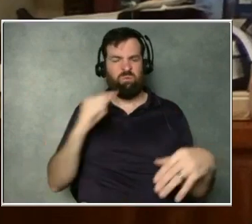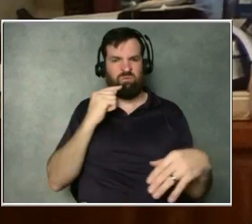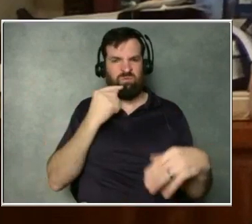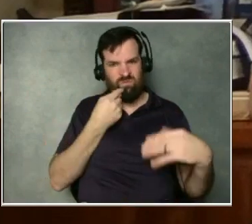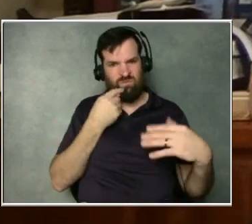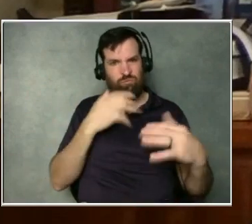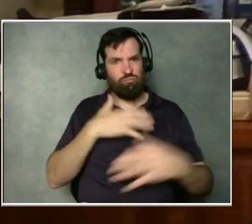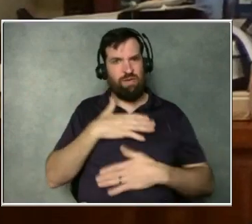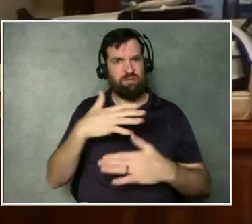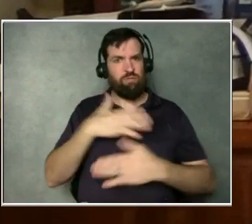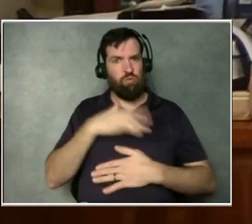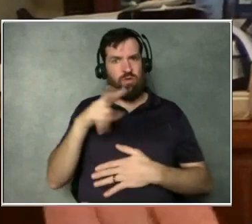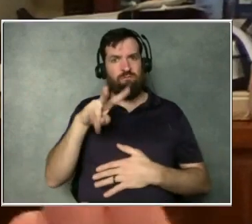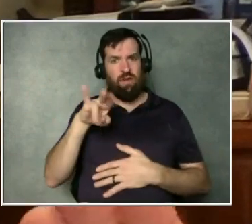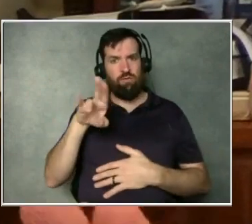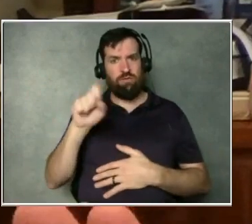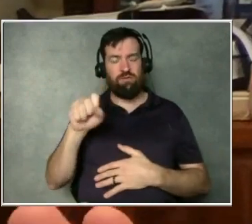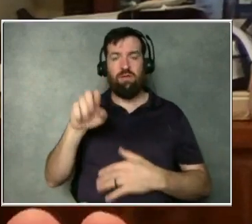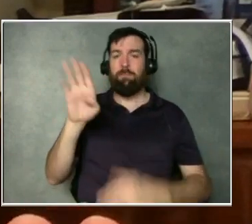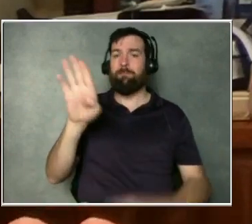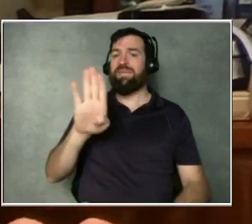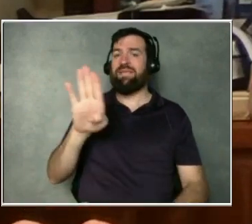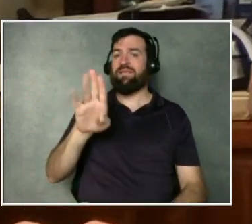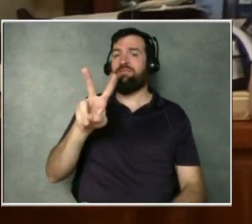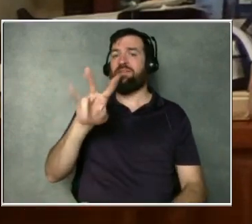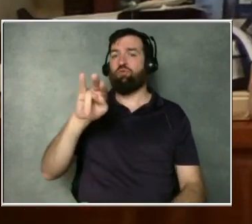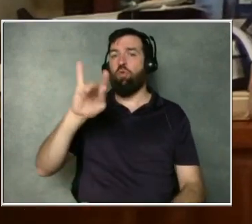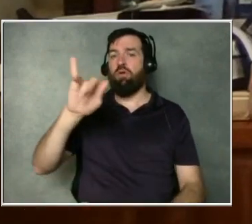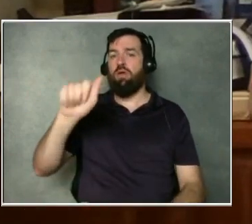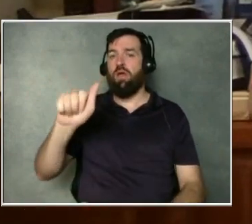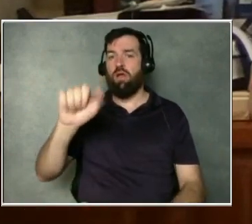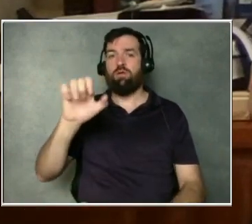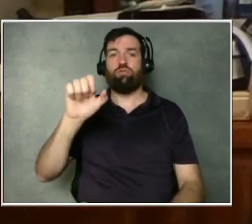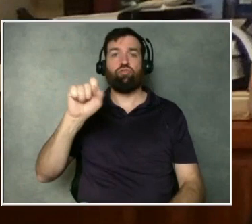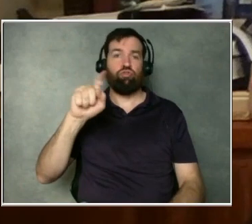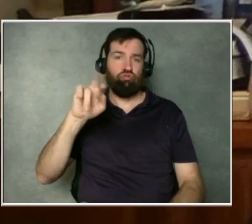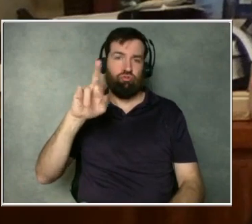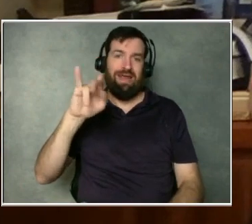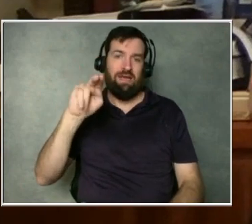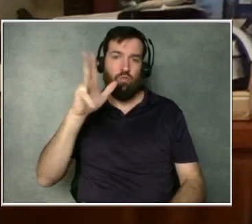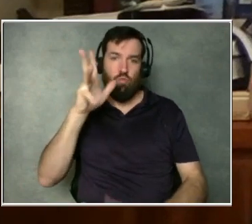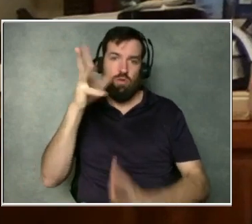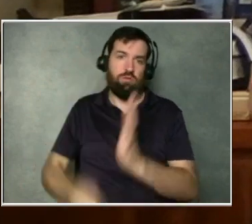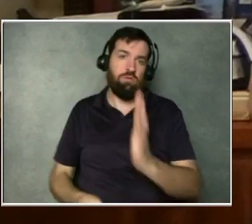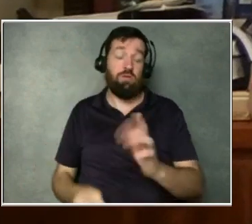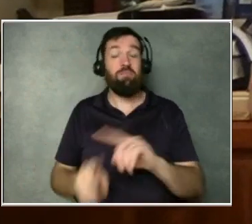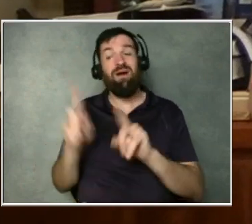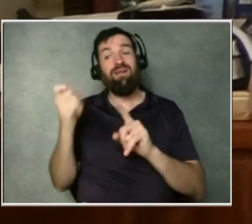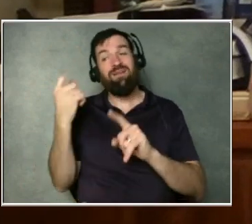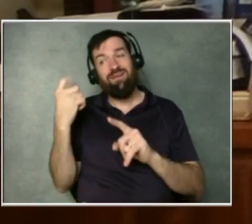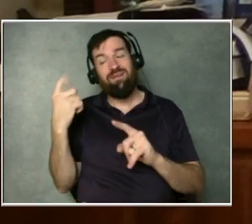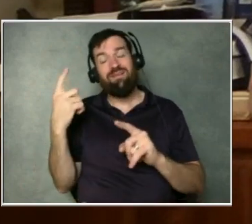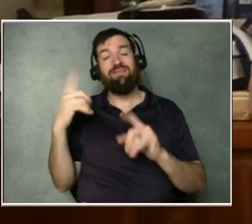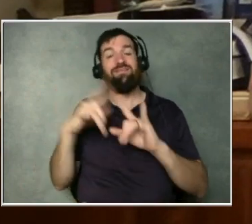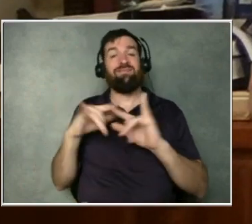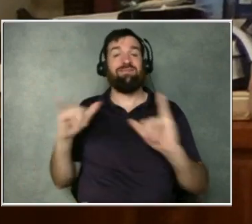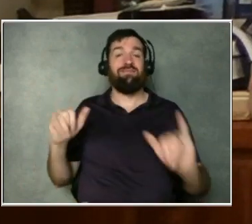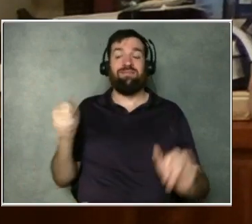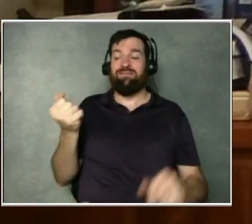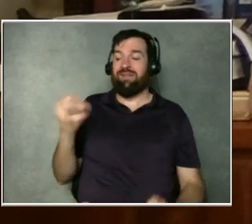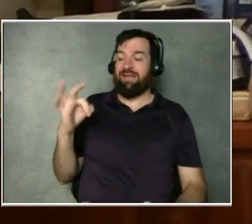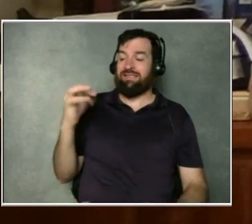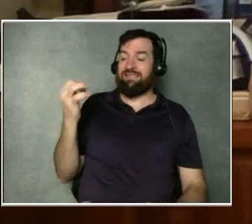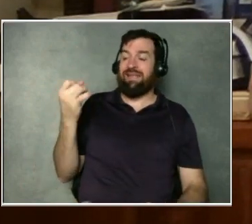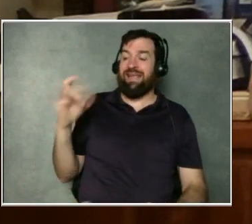It looks like the B. Victoria strain is going to leave us. On the other side of the coin, though, the 1918